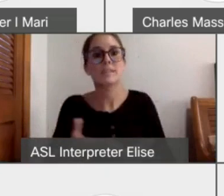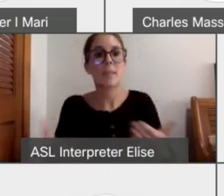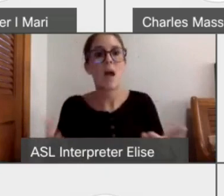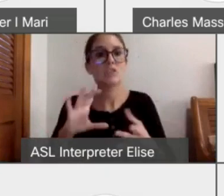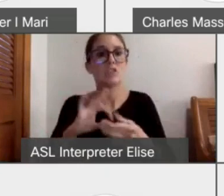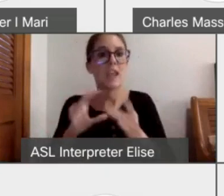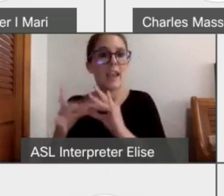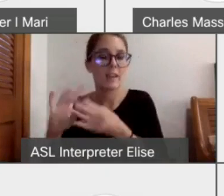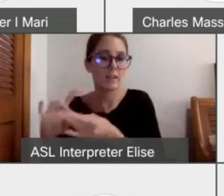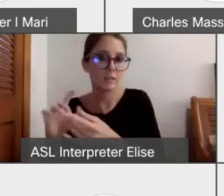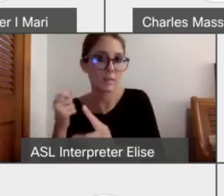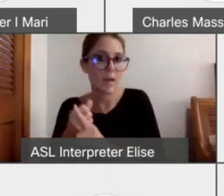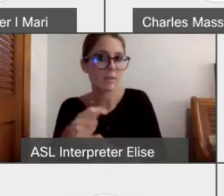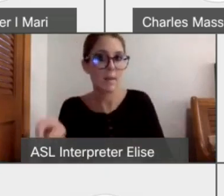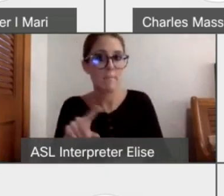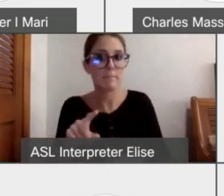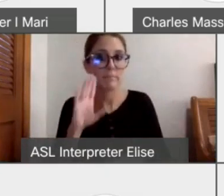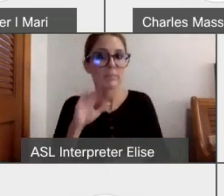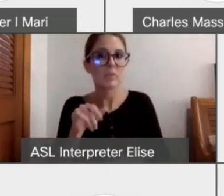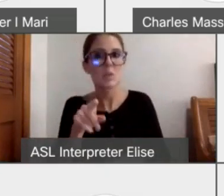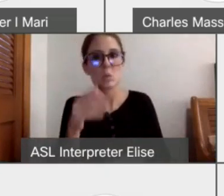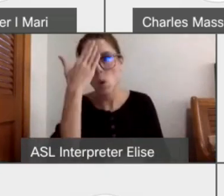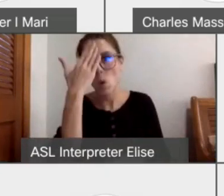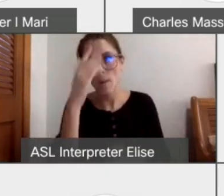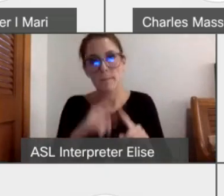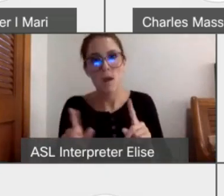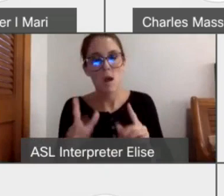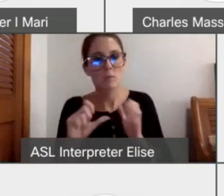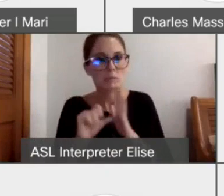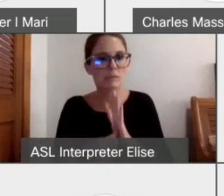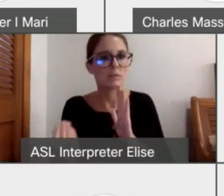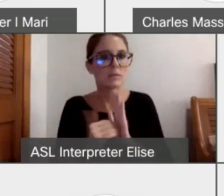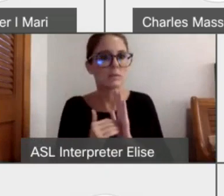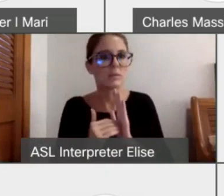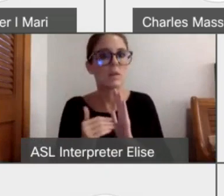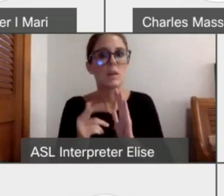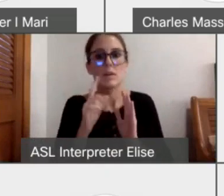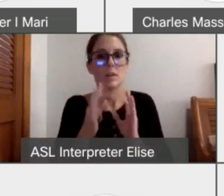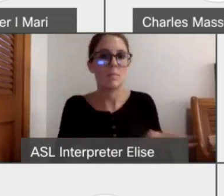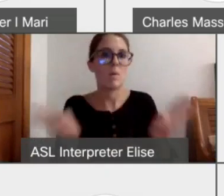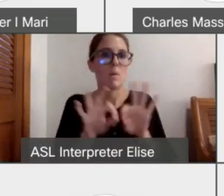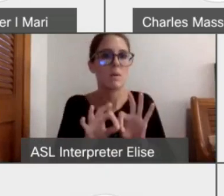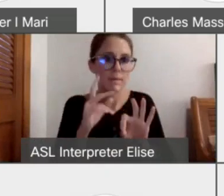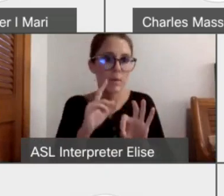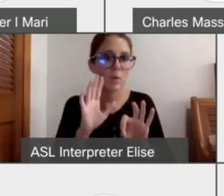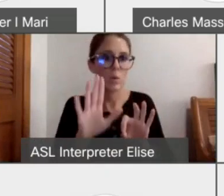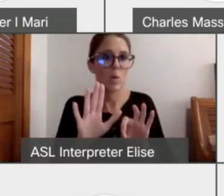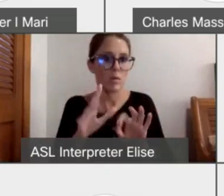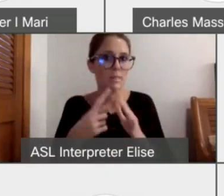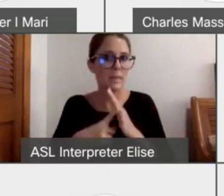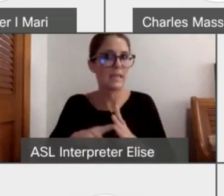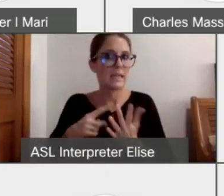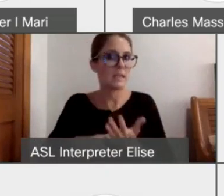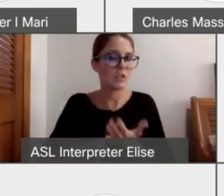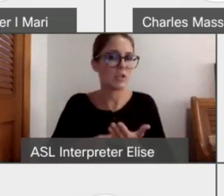them. So I know you know this. I'm just reiterating it. I think it's important that in your beginning discussion, you talked